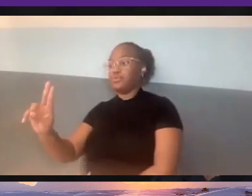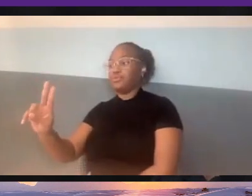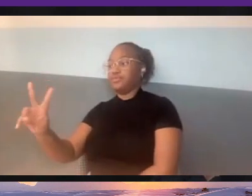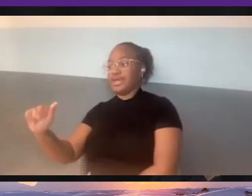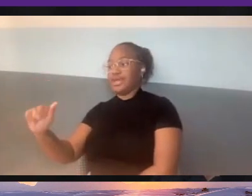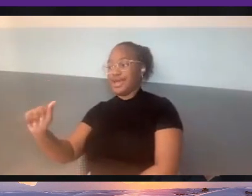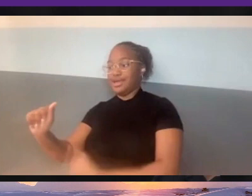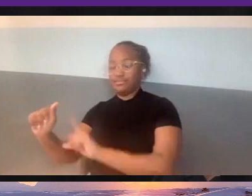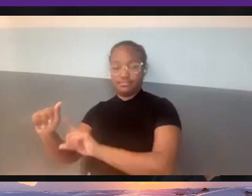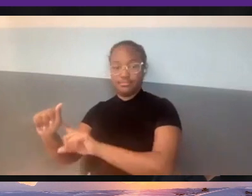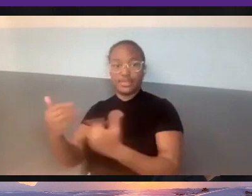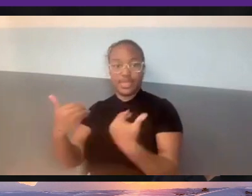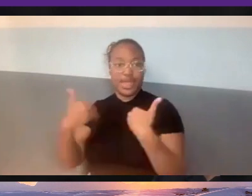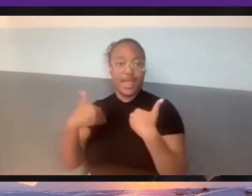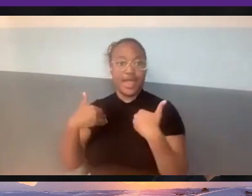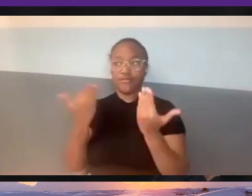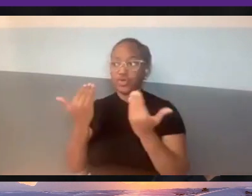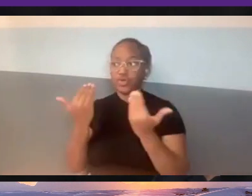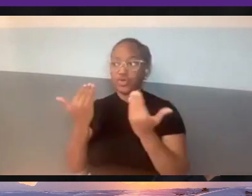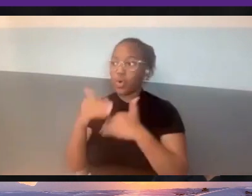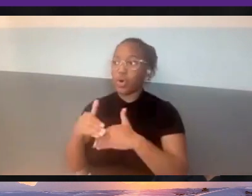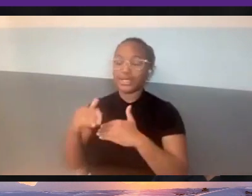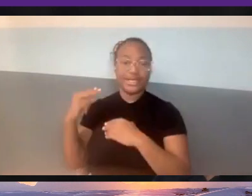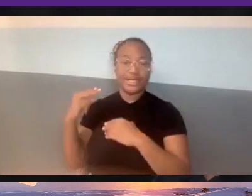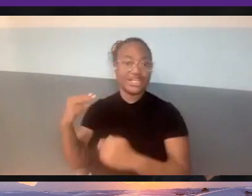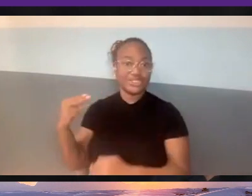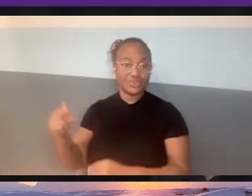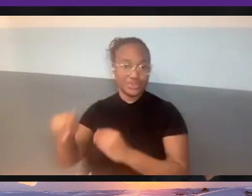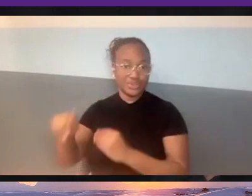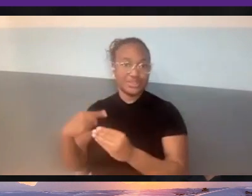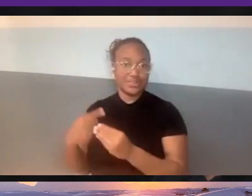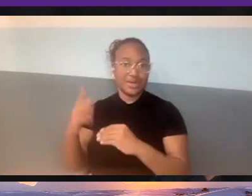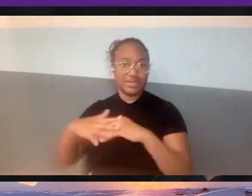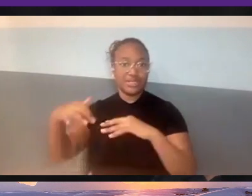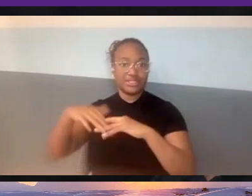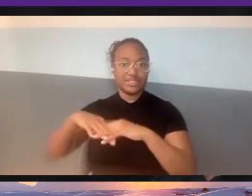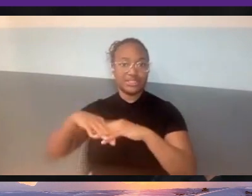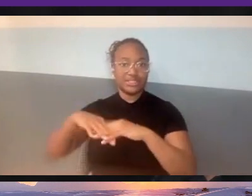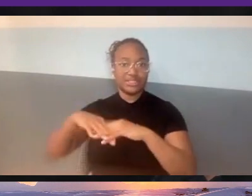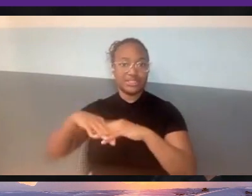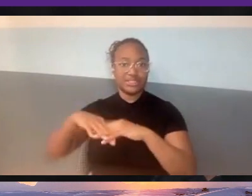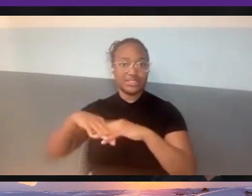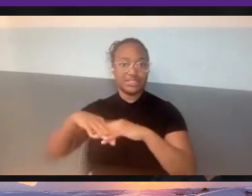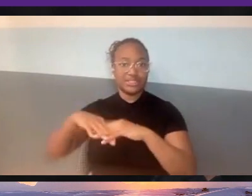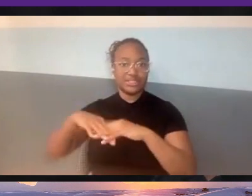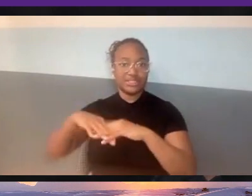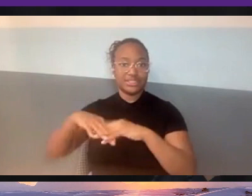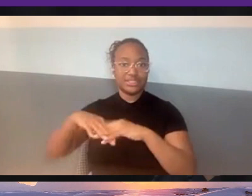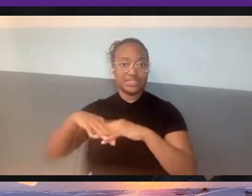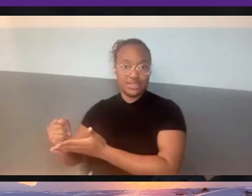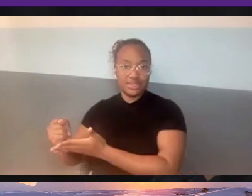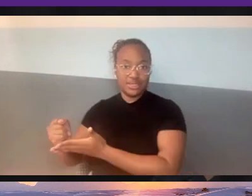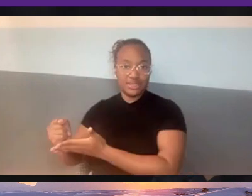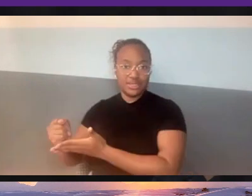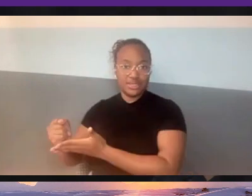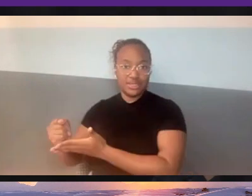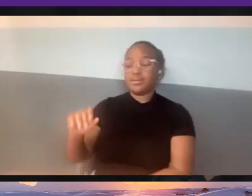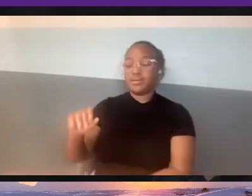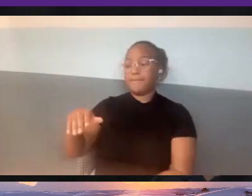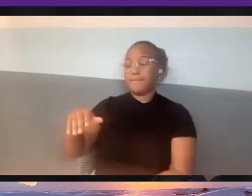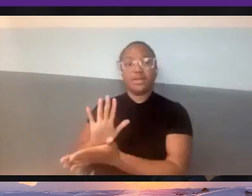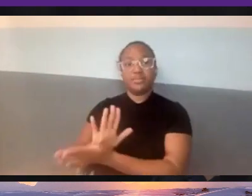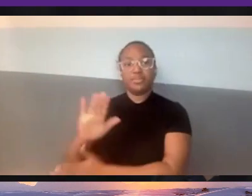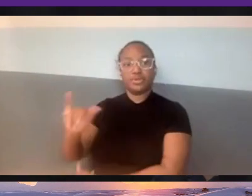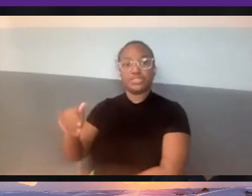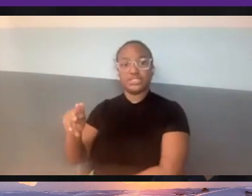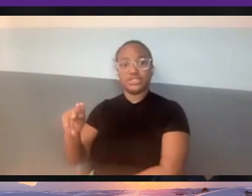especially of erasing Indigenous people, right? Eugenics project and the paper genocide of Indigenous people